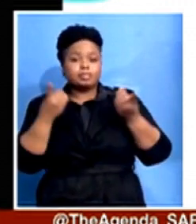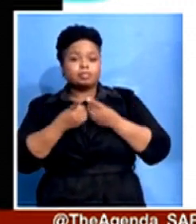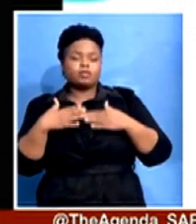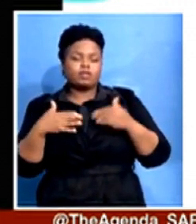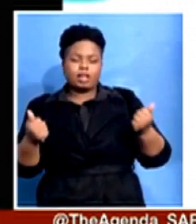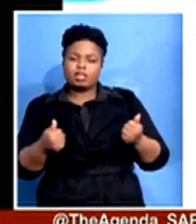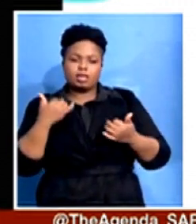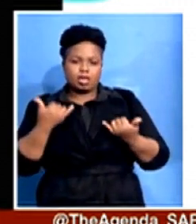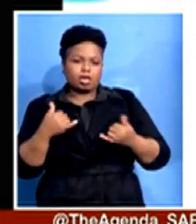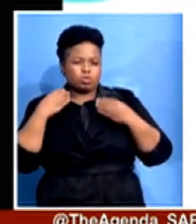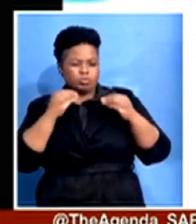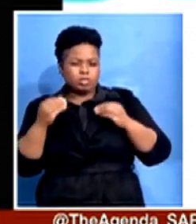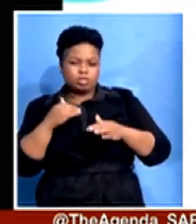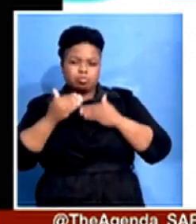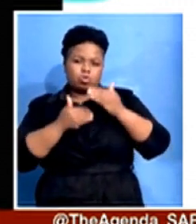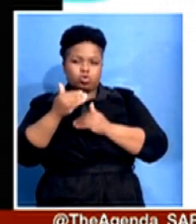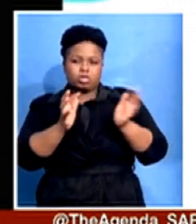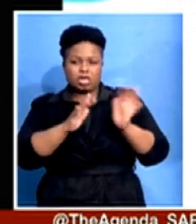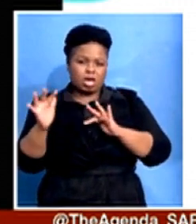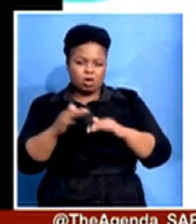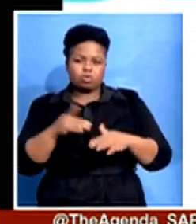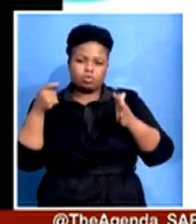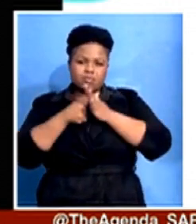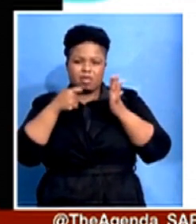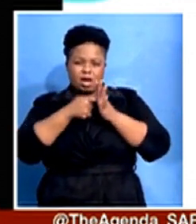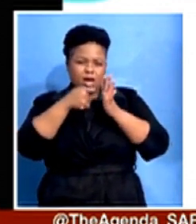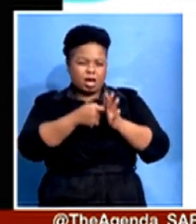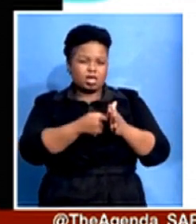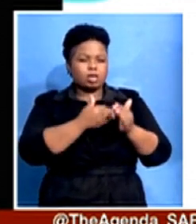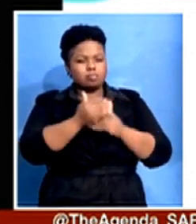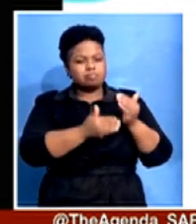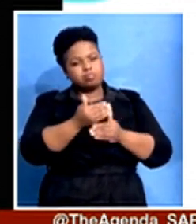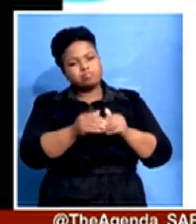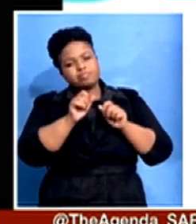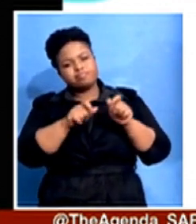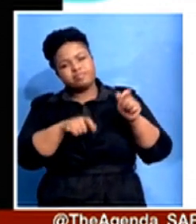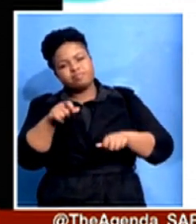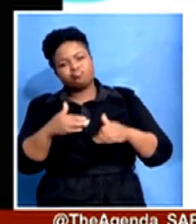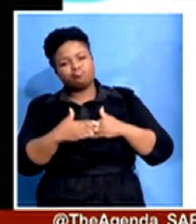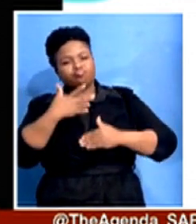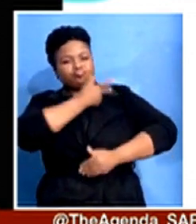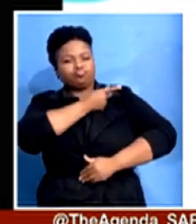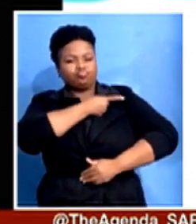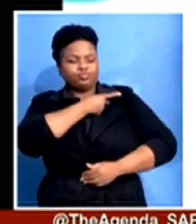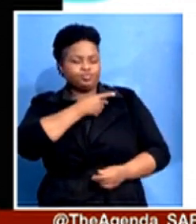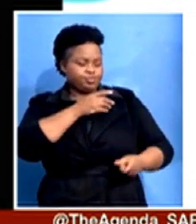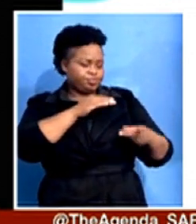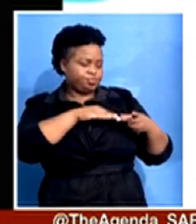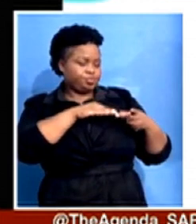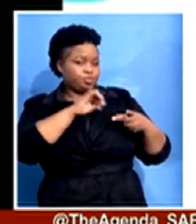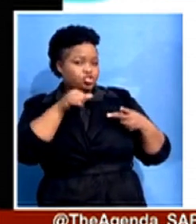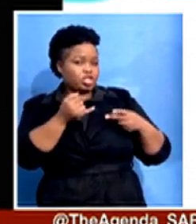and the procurement processes, etc. And then we also have the J&J vaccine that has the conditional